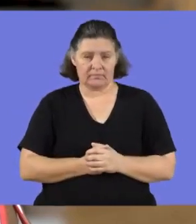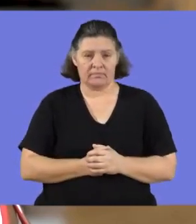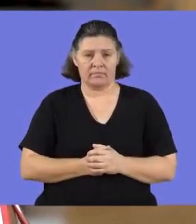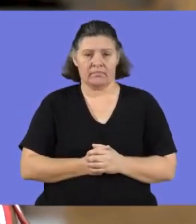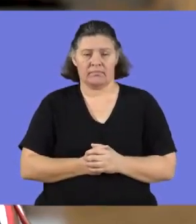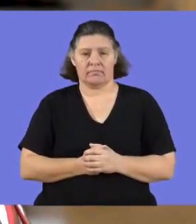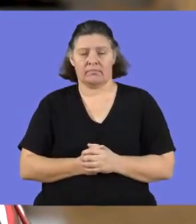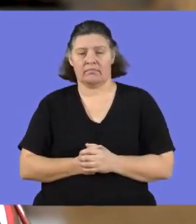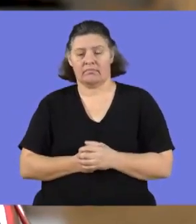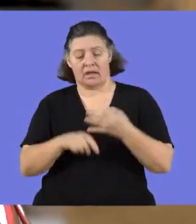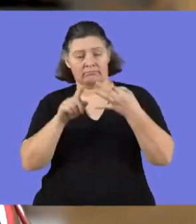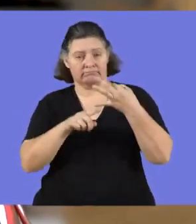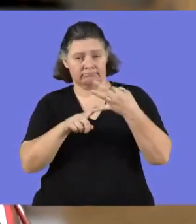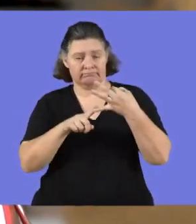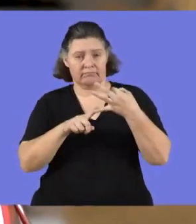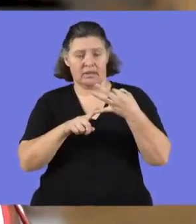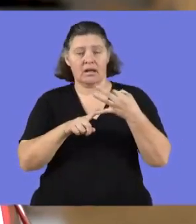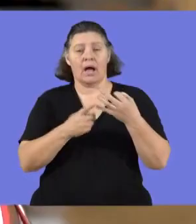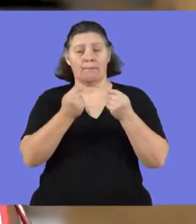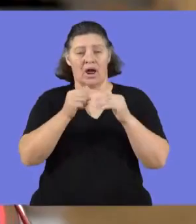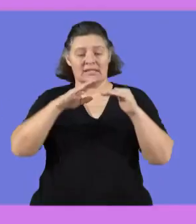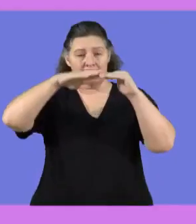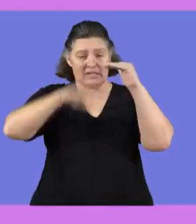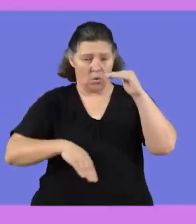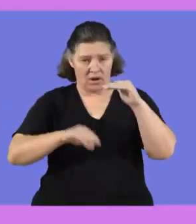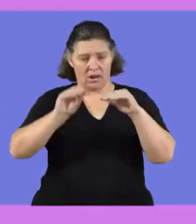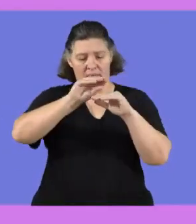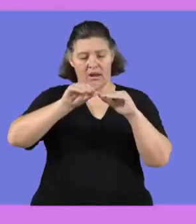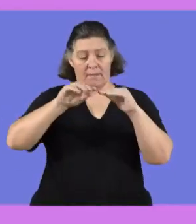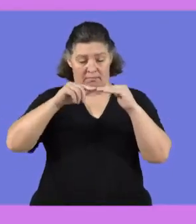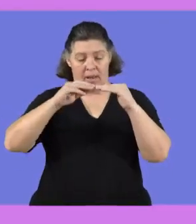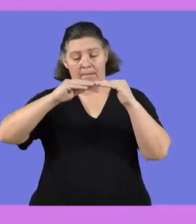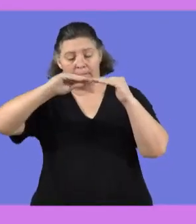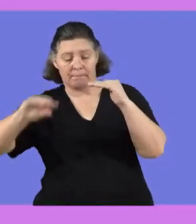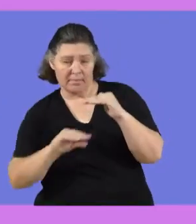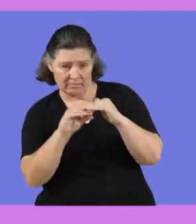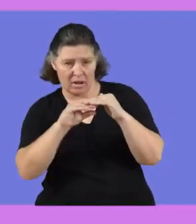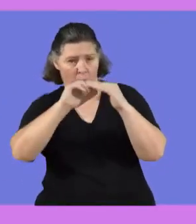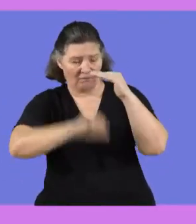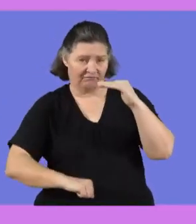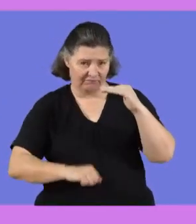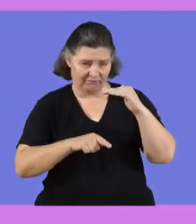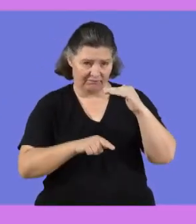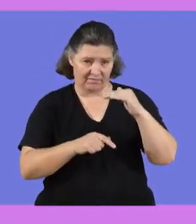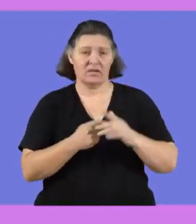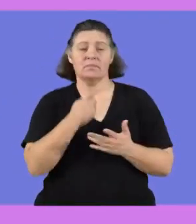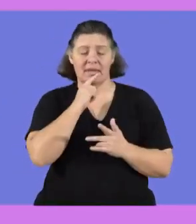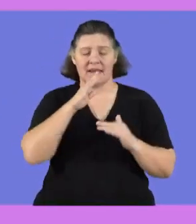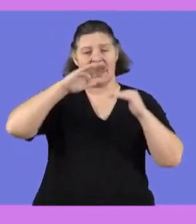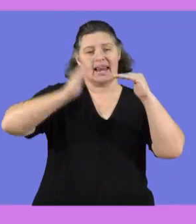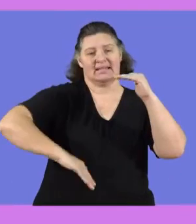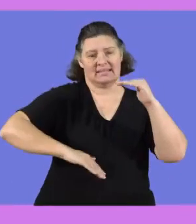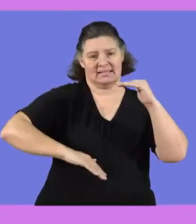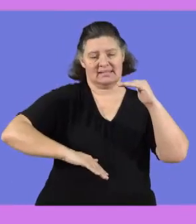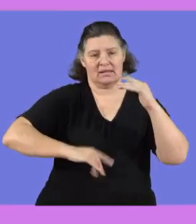a percentage. And the next one, it's marked down price. We said the markdown price is when the price